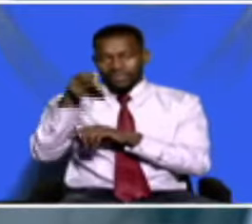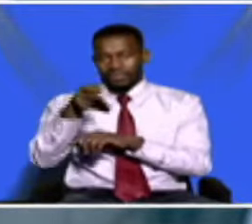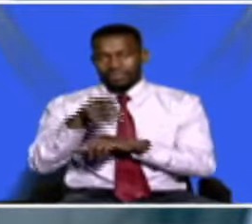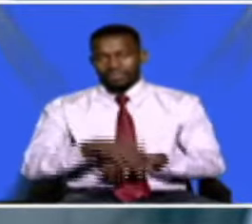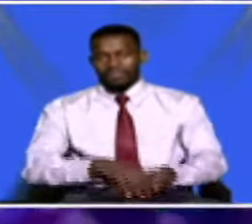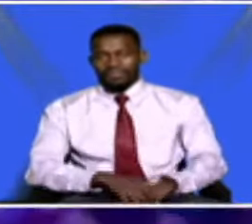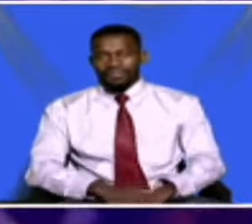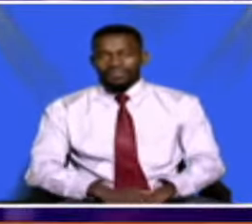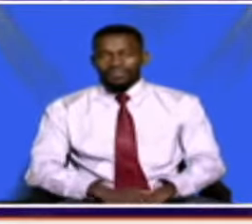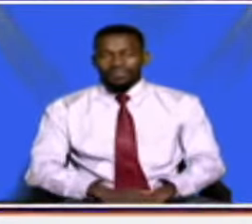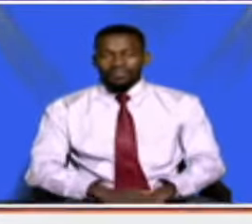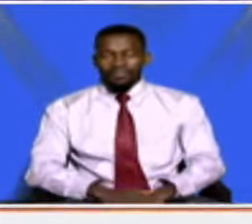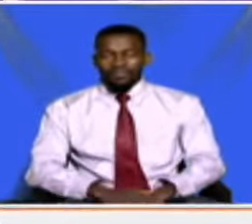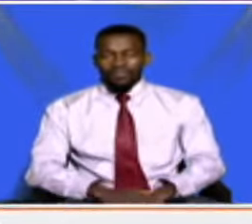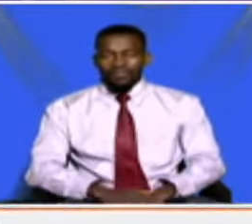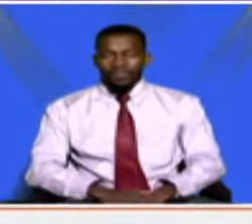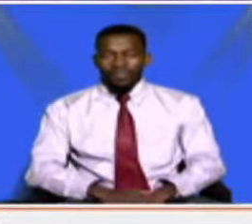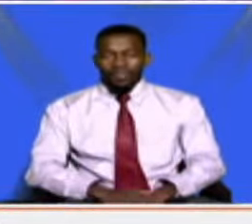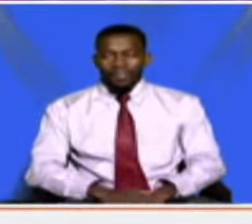reports.